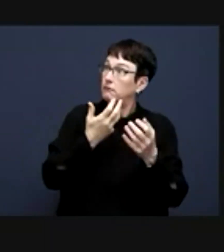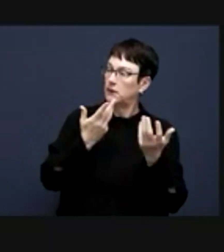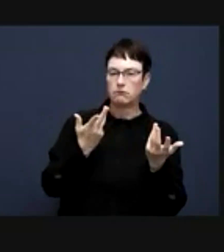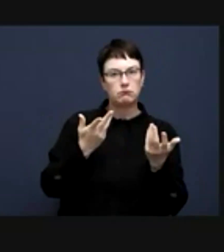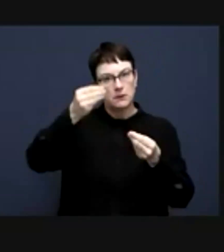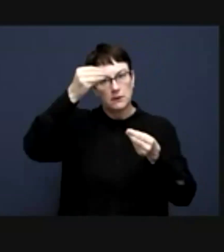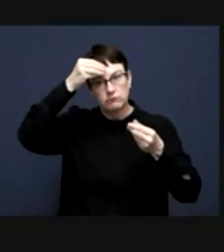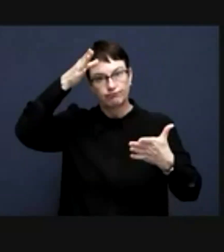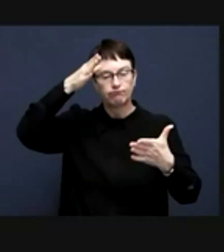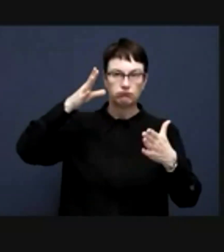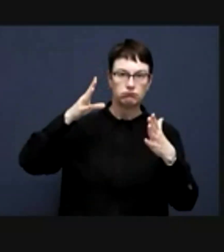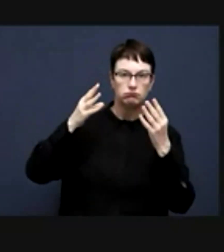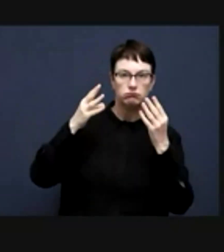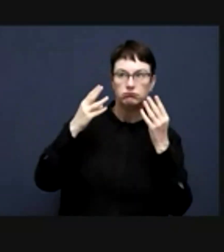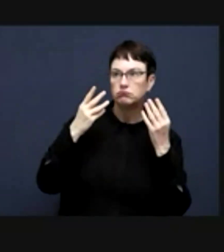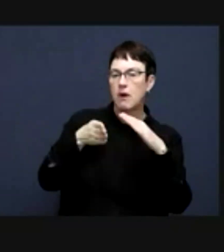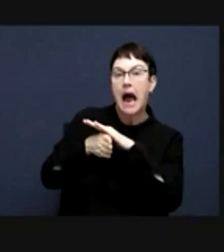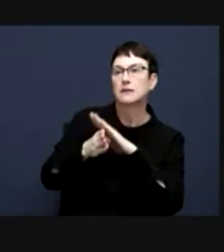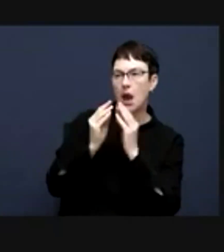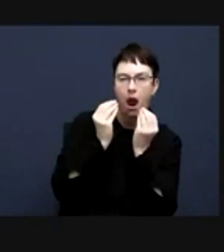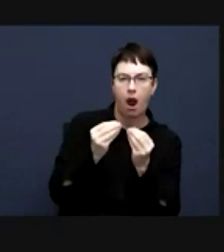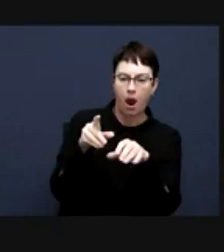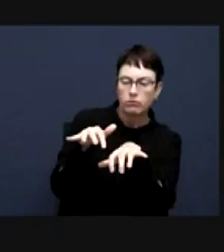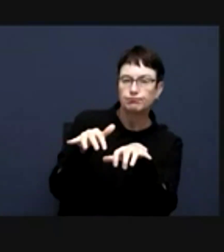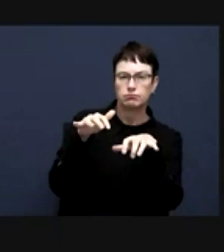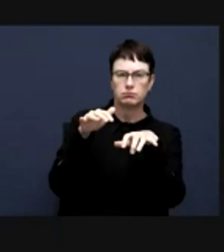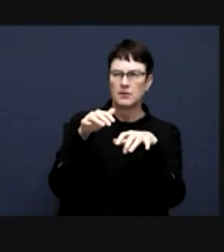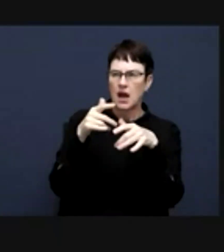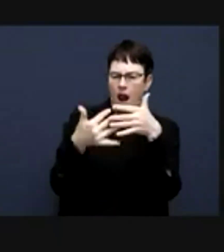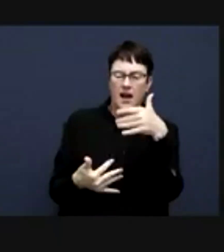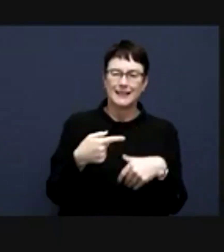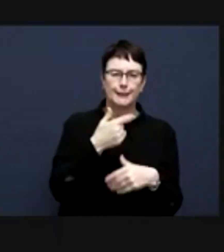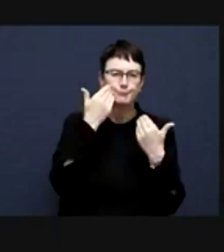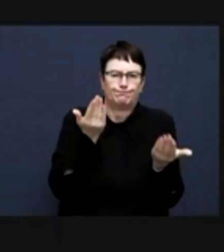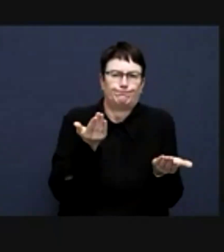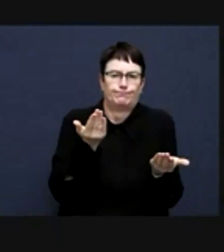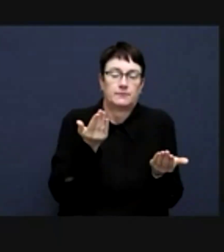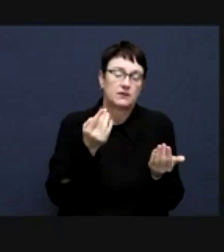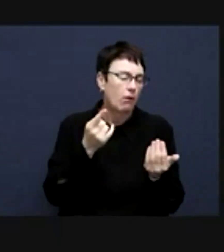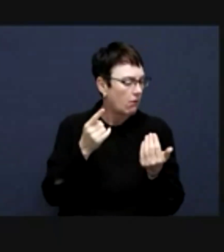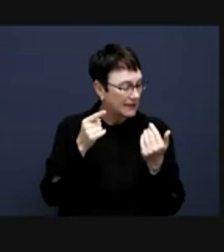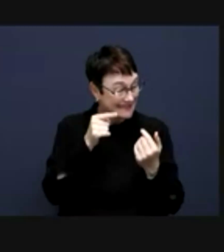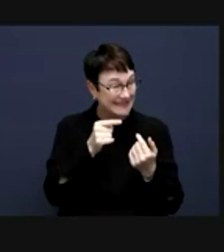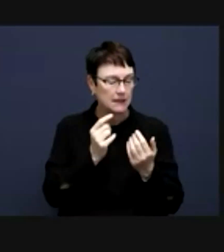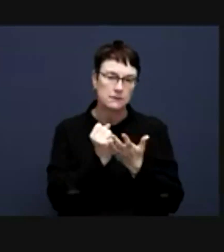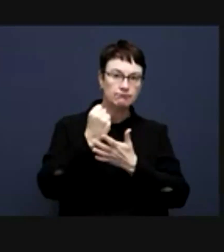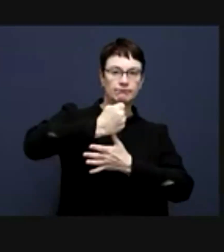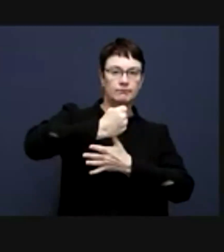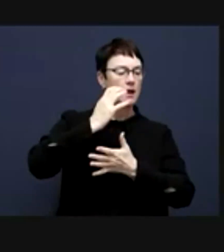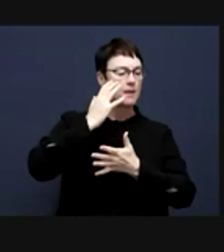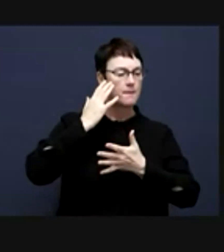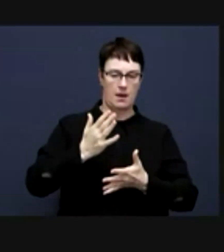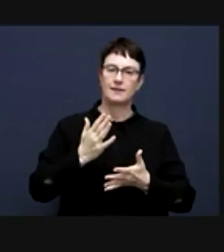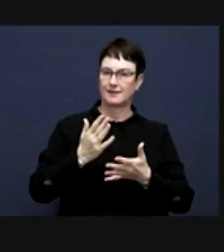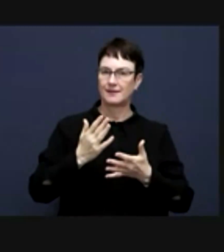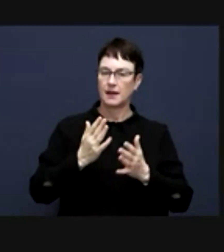job opportunity as well for persons with disabilities, but it's important that this is enabled by accessible